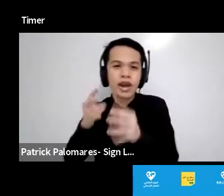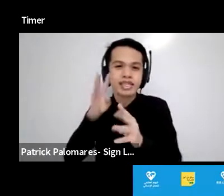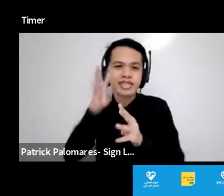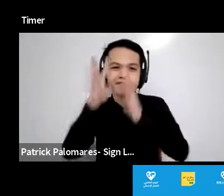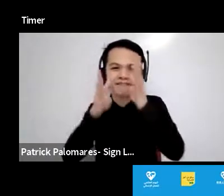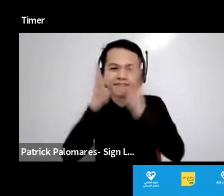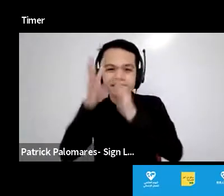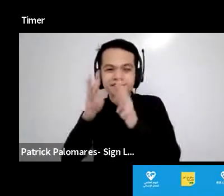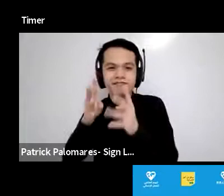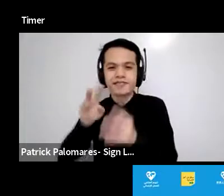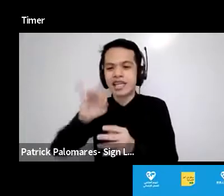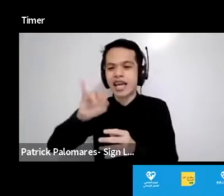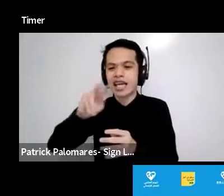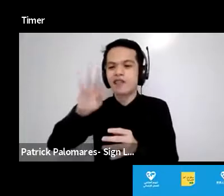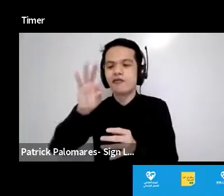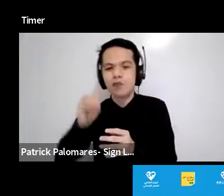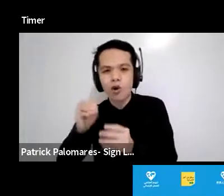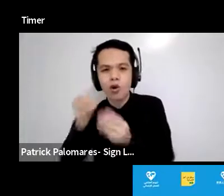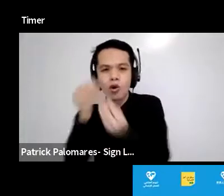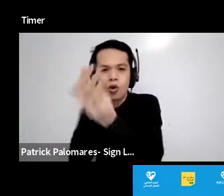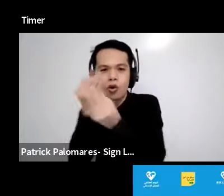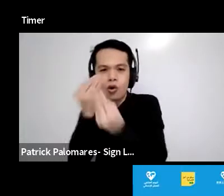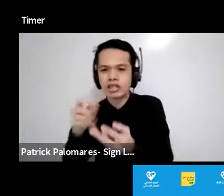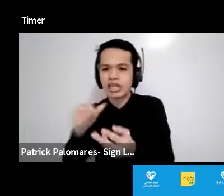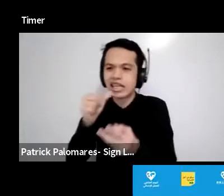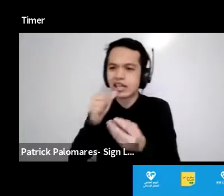infographics online that aren't overwhelming, but still